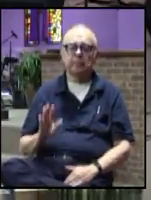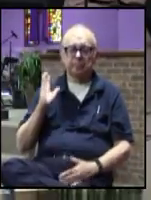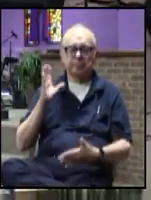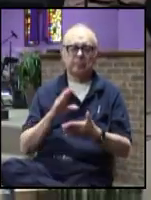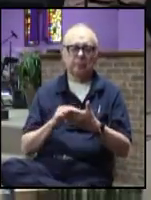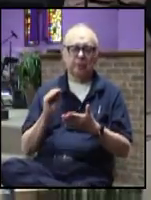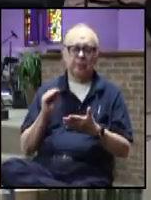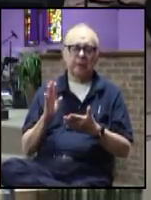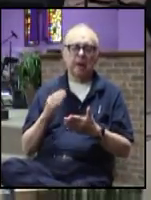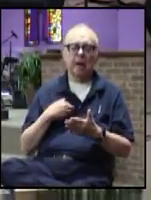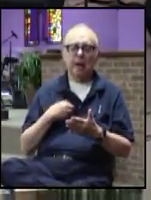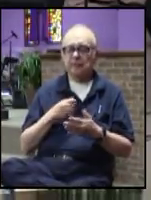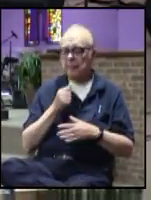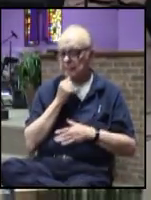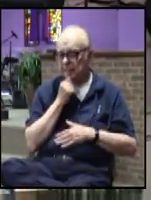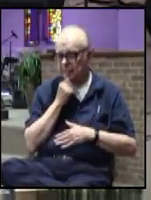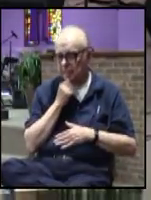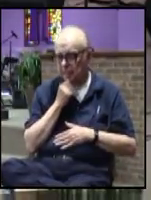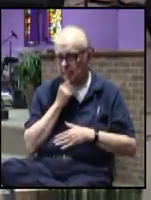then you'll learn to be patient.